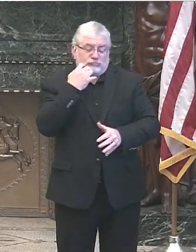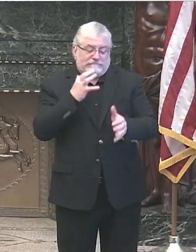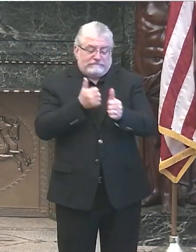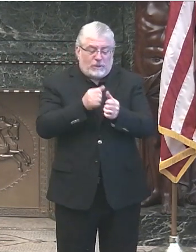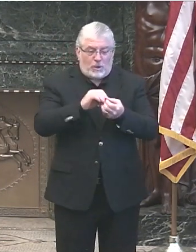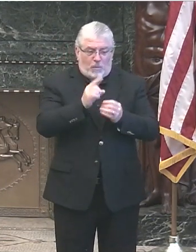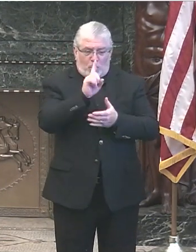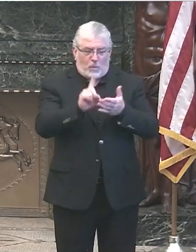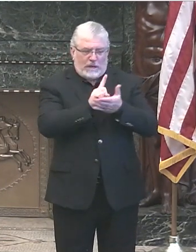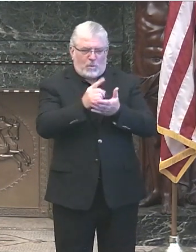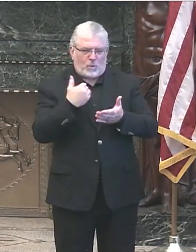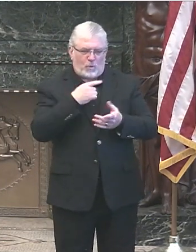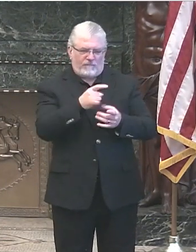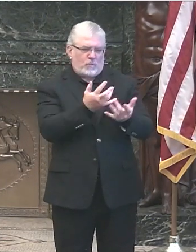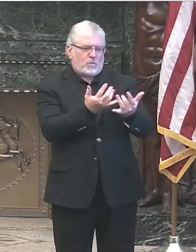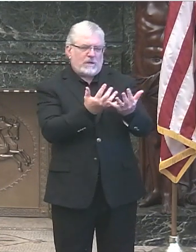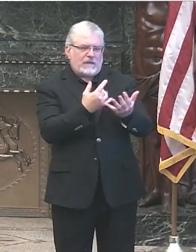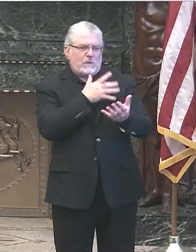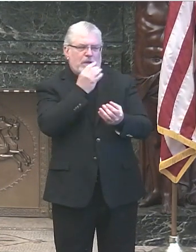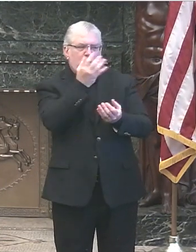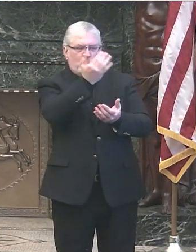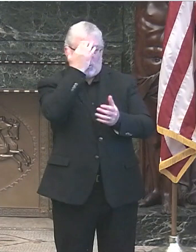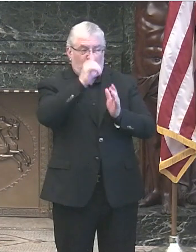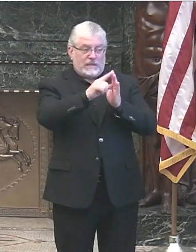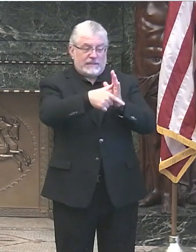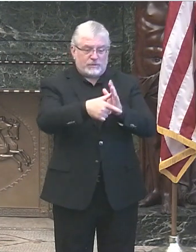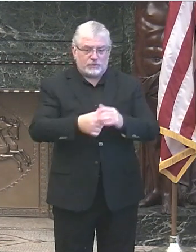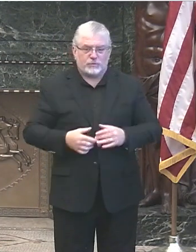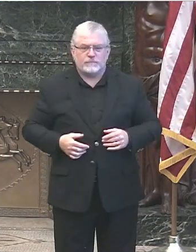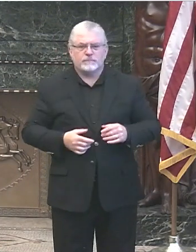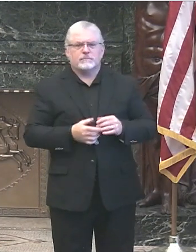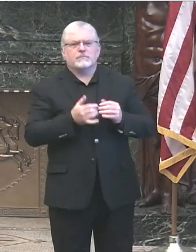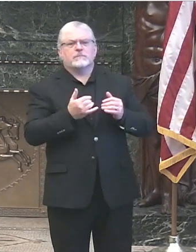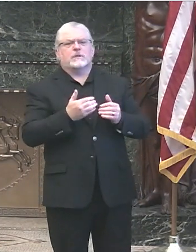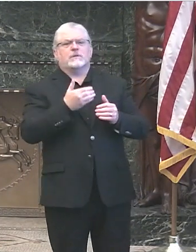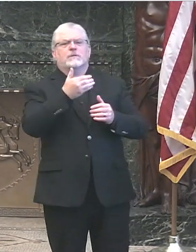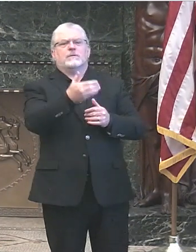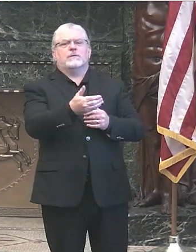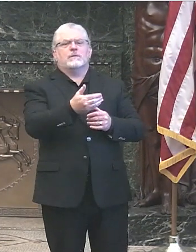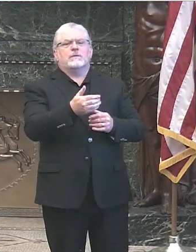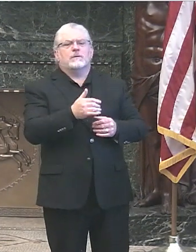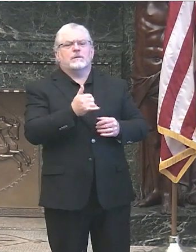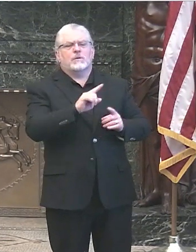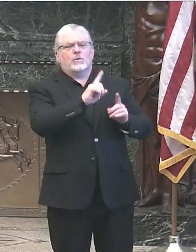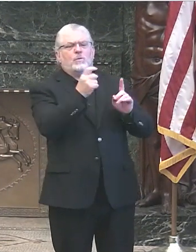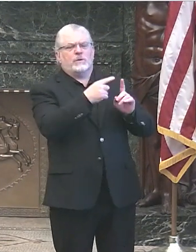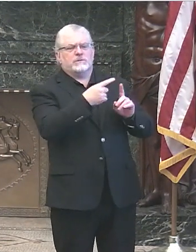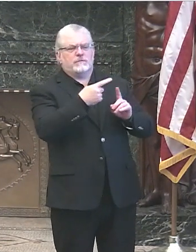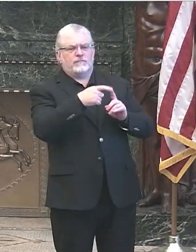Okay. Thank you, Laura. Next, we have Matt Petrillo with CBS 3. Matt?